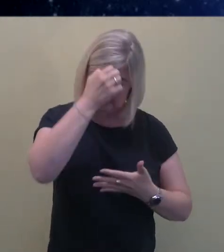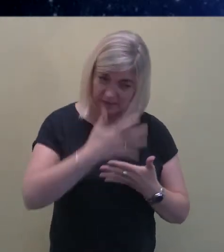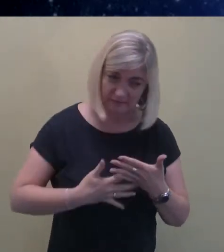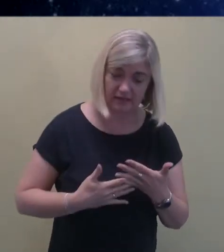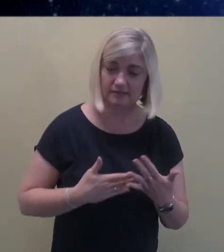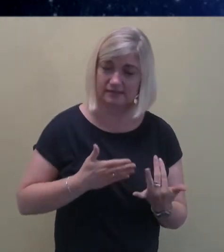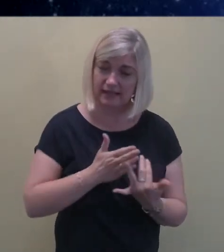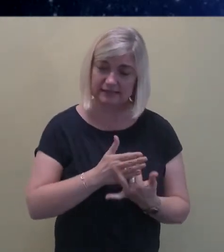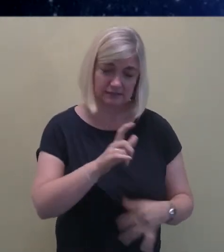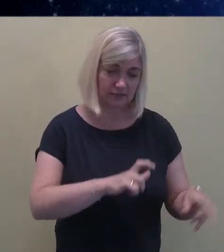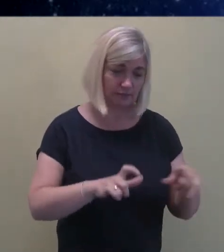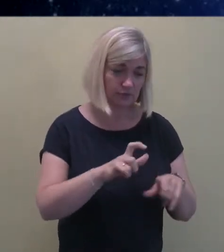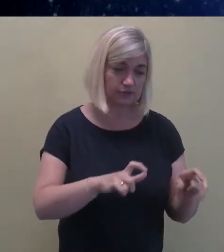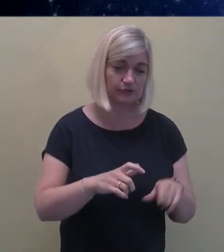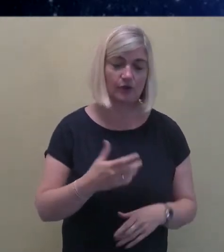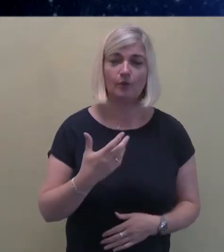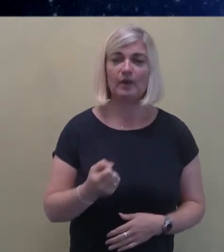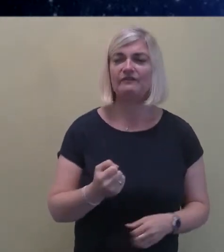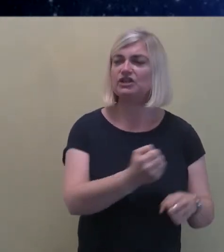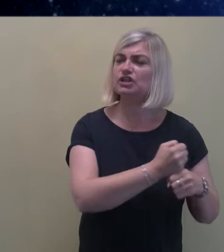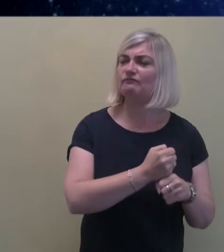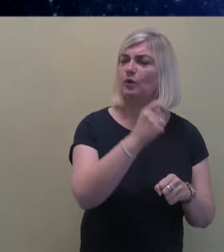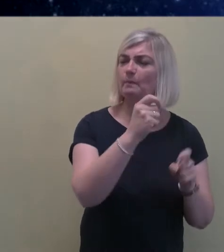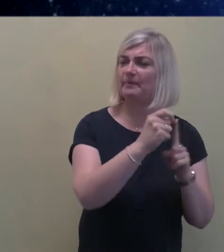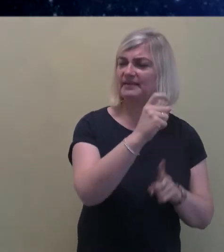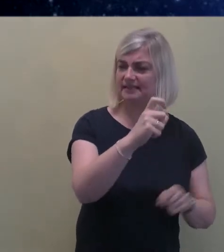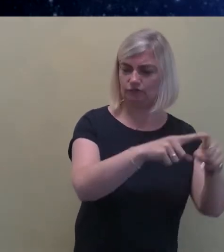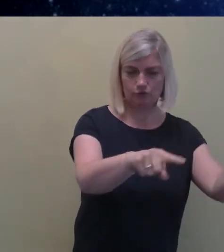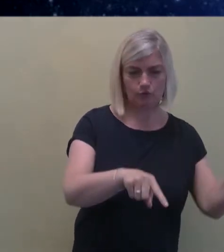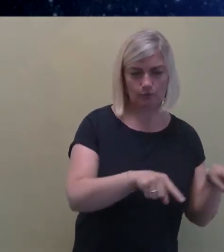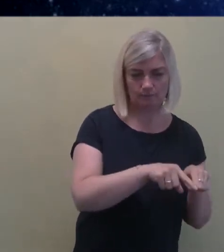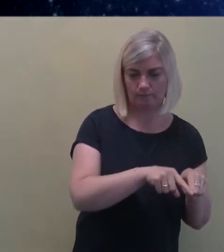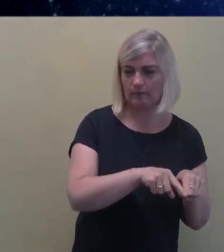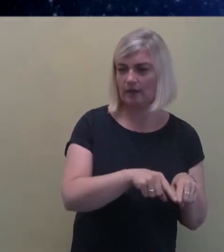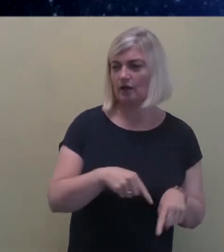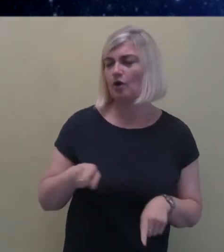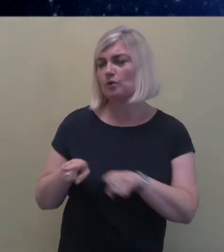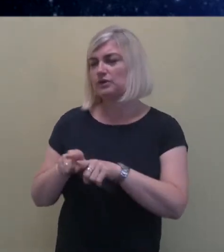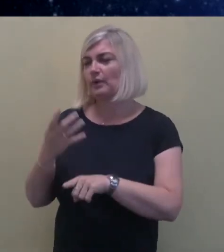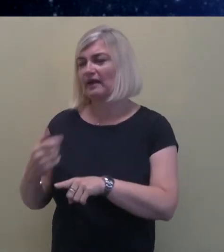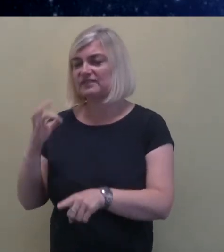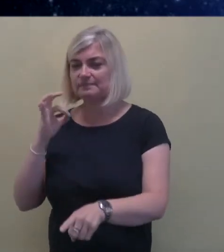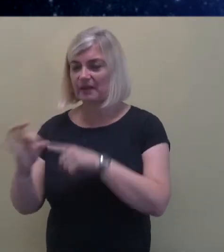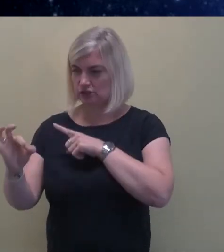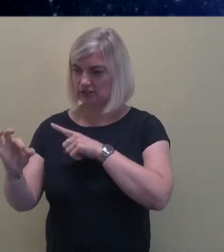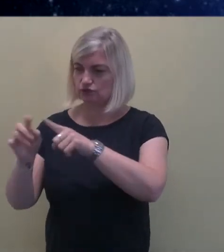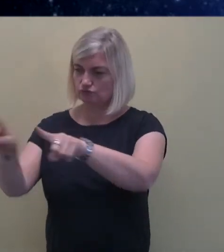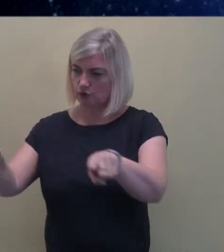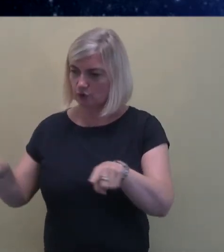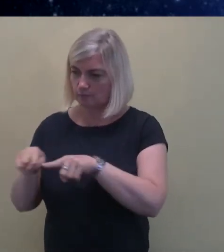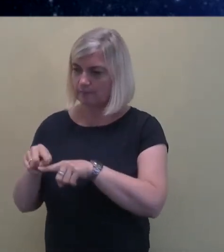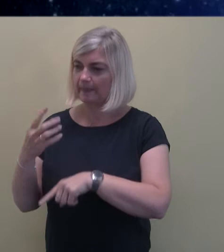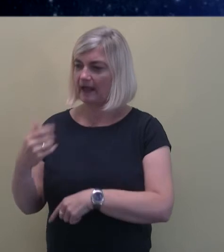at possibly partnering with Hawaii and Fujitsu to set up rooms dedicated to those courses.